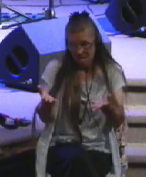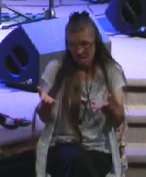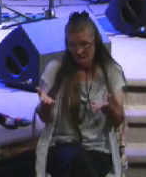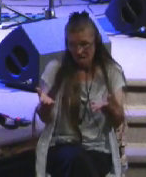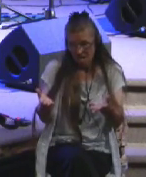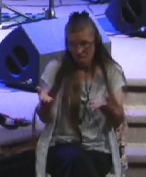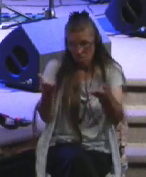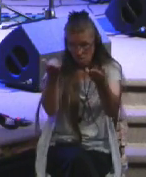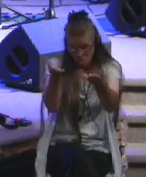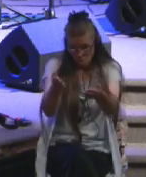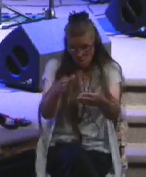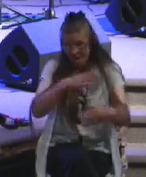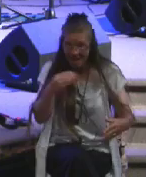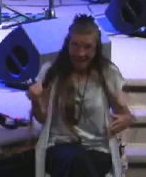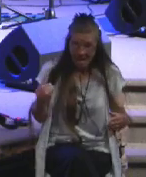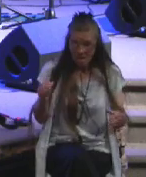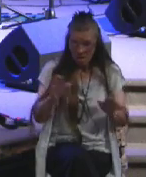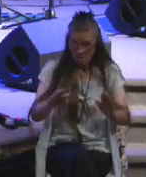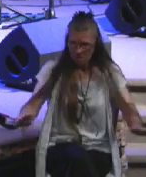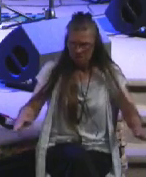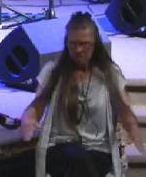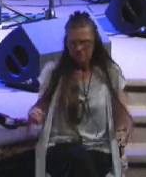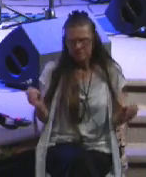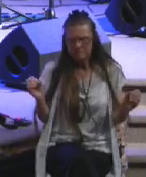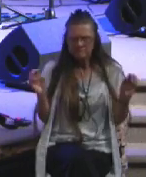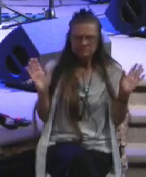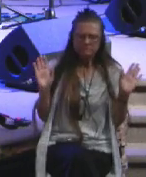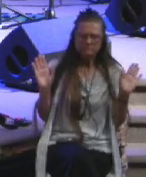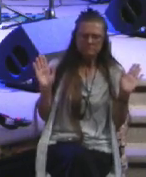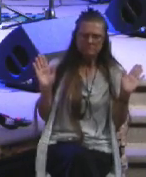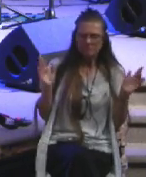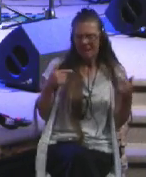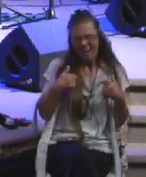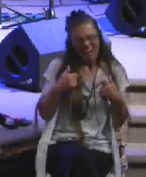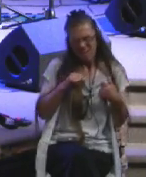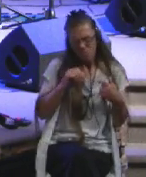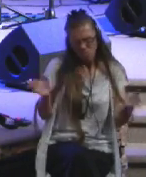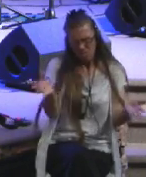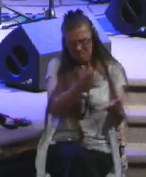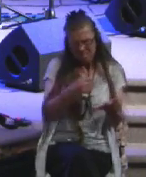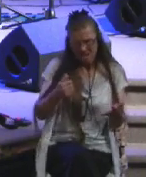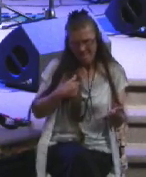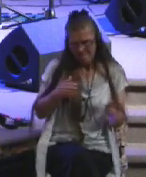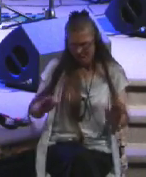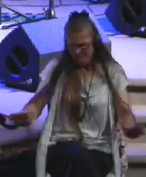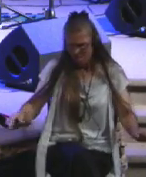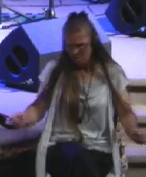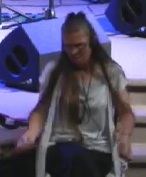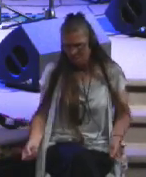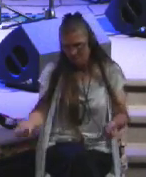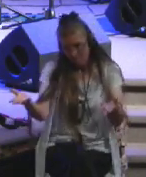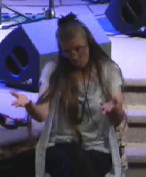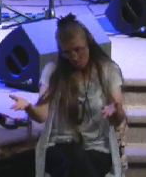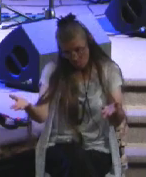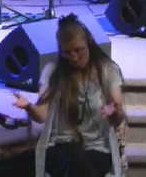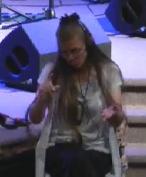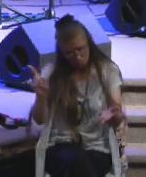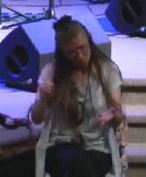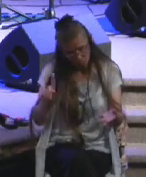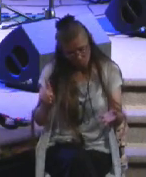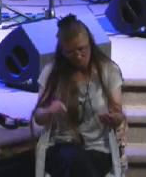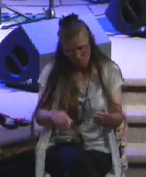to her and her children, the children you pretty. Well, okay, wait a minute. I don't want to take from my children and give to her. I don't want